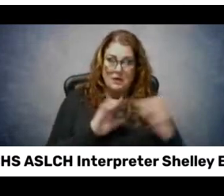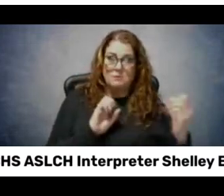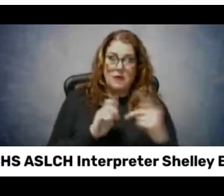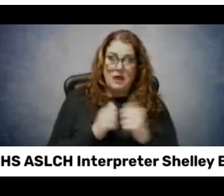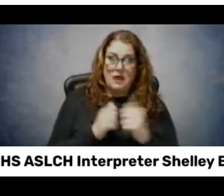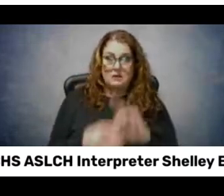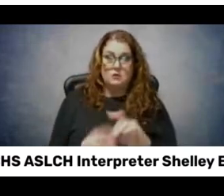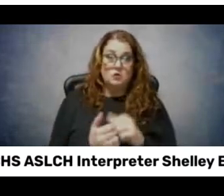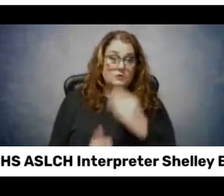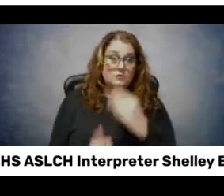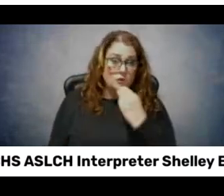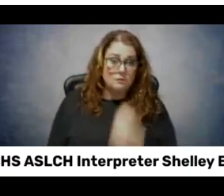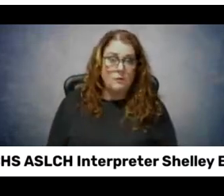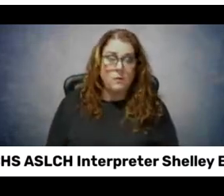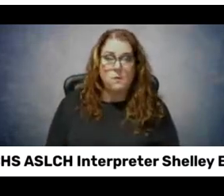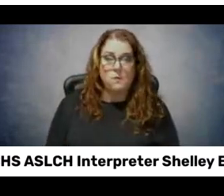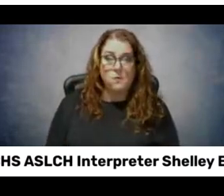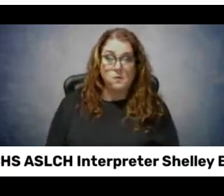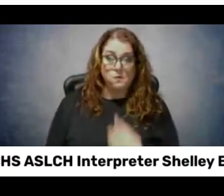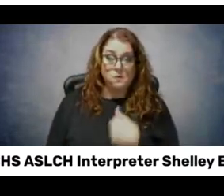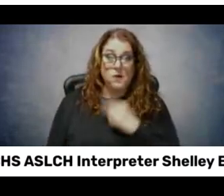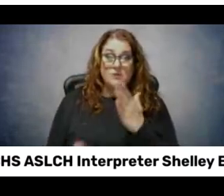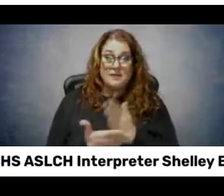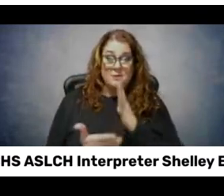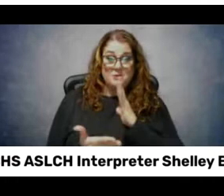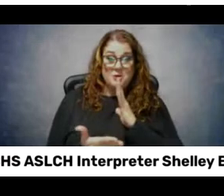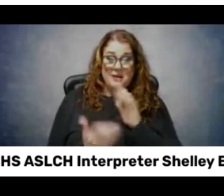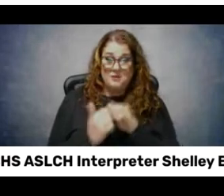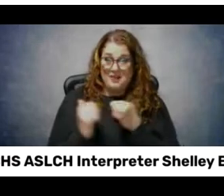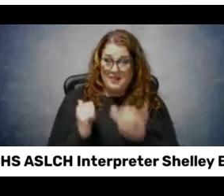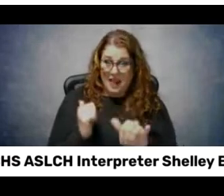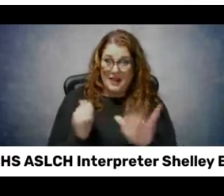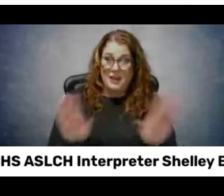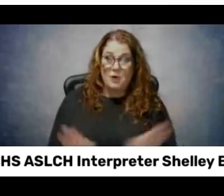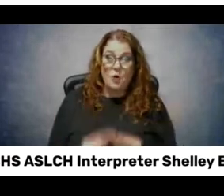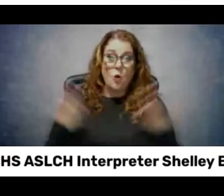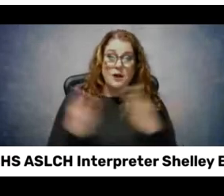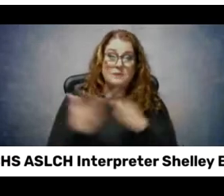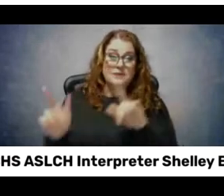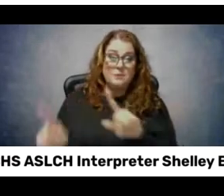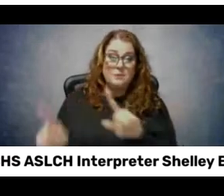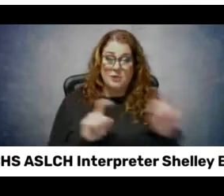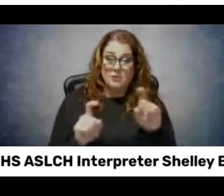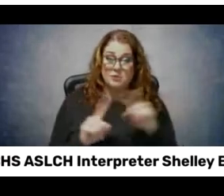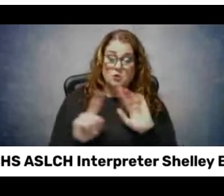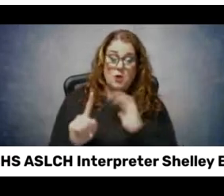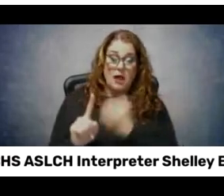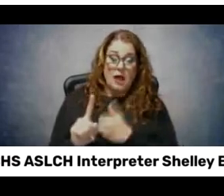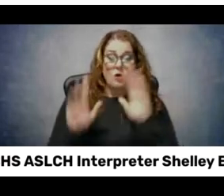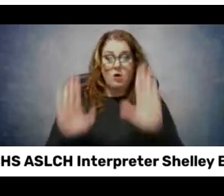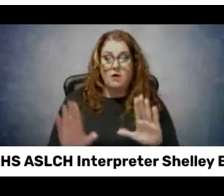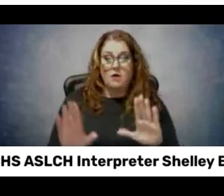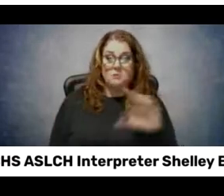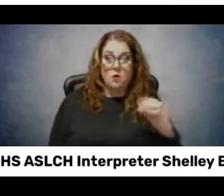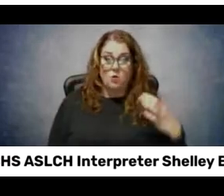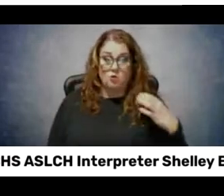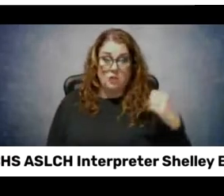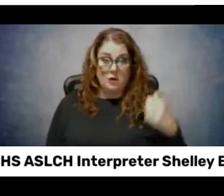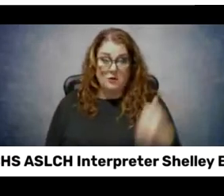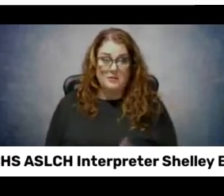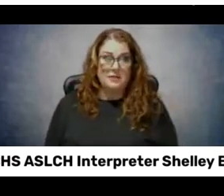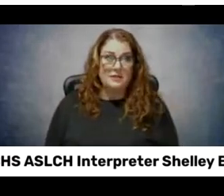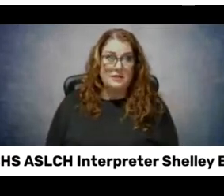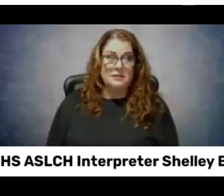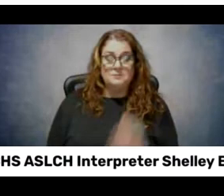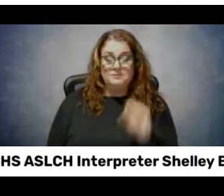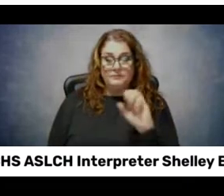food? And so I will stop talking there and open up some questions to our awesome co-chairs.